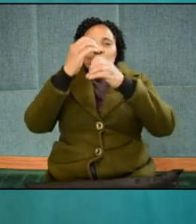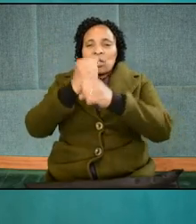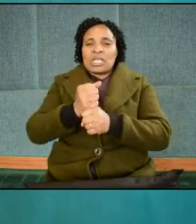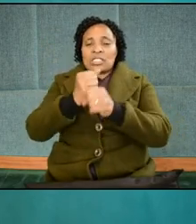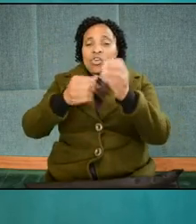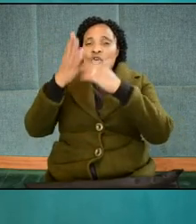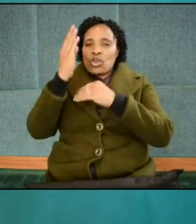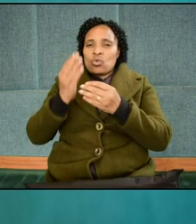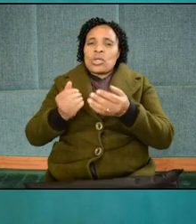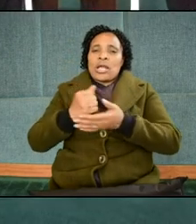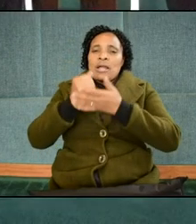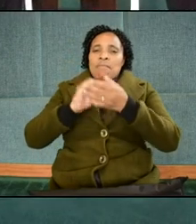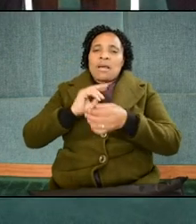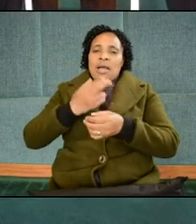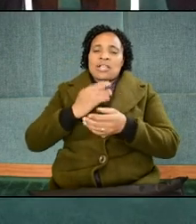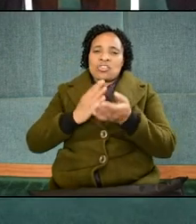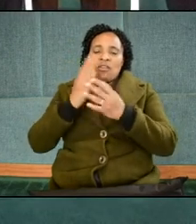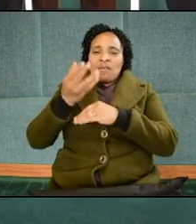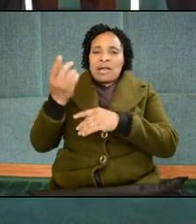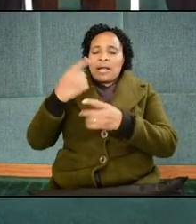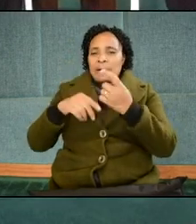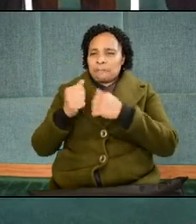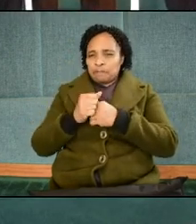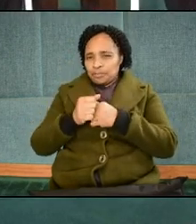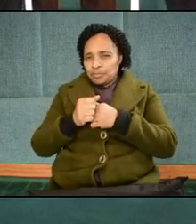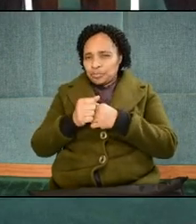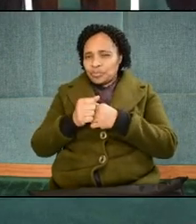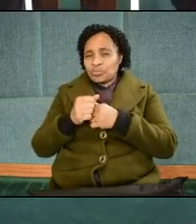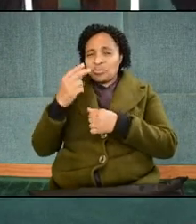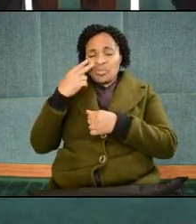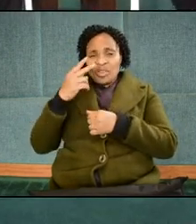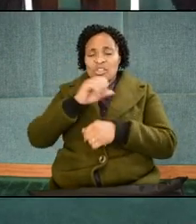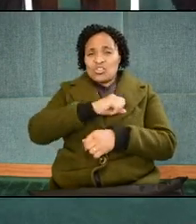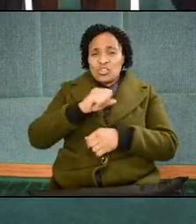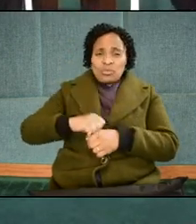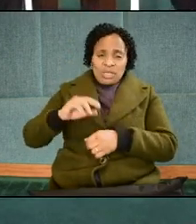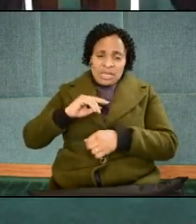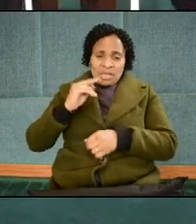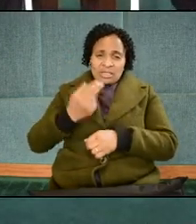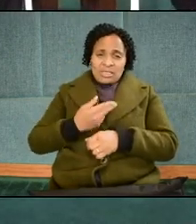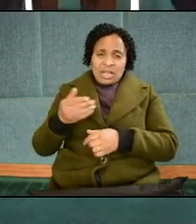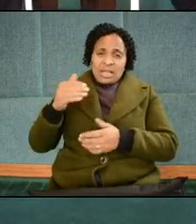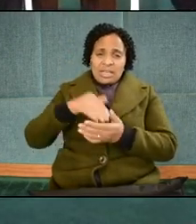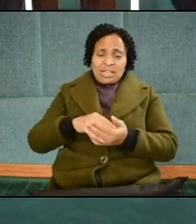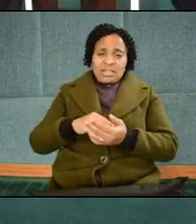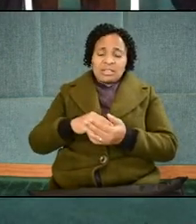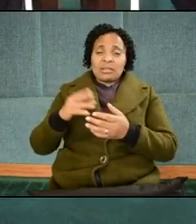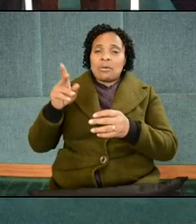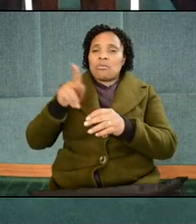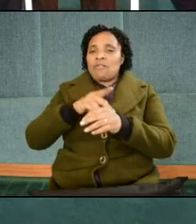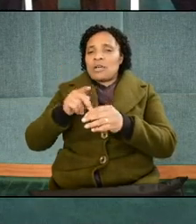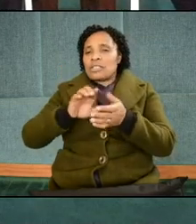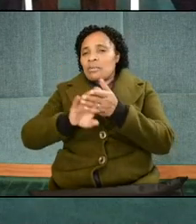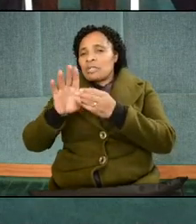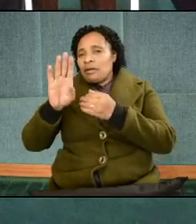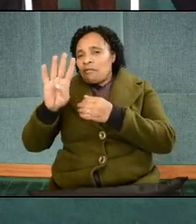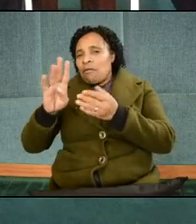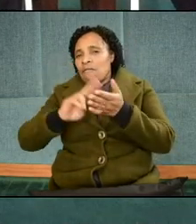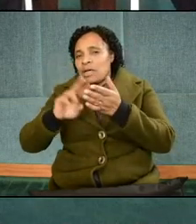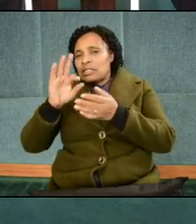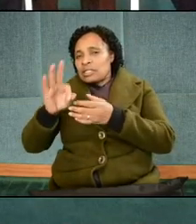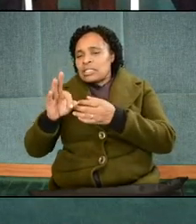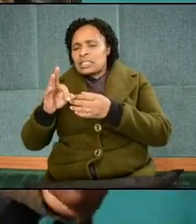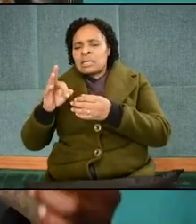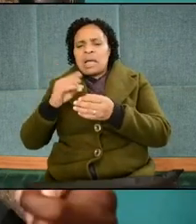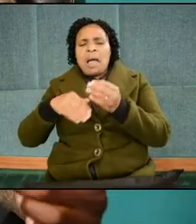us overcome. Amen, amen. And the same Solomon again tells us in Proverbs 4:23, you know, "Above all else,